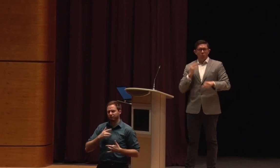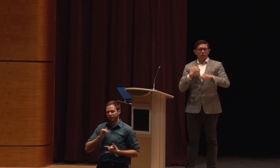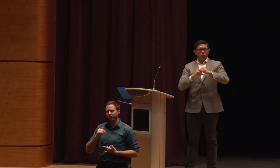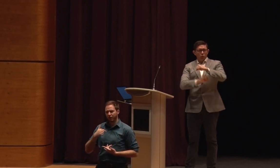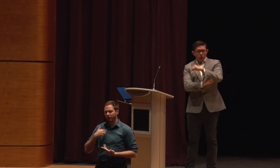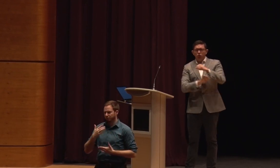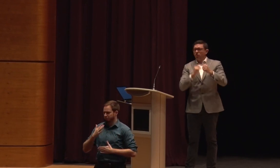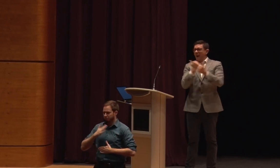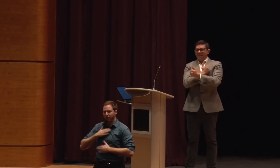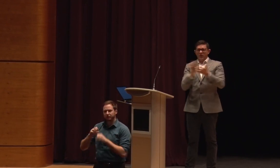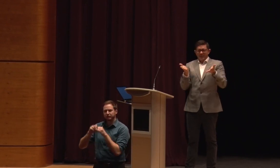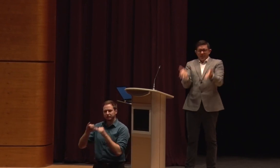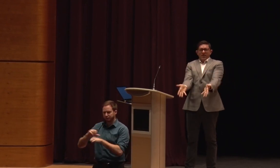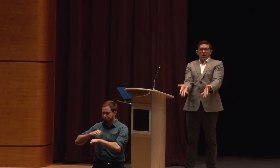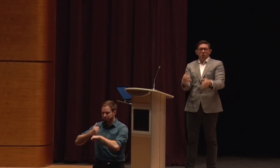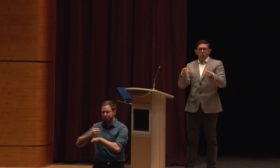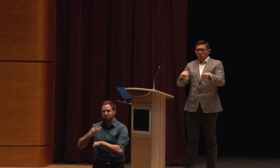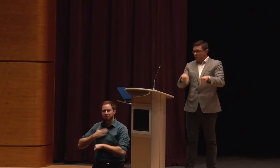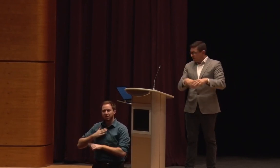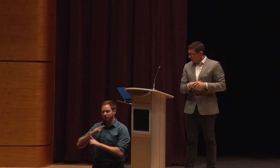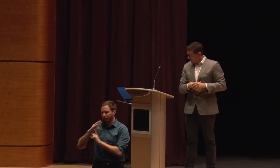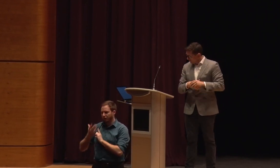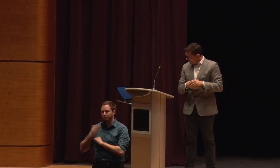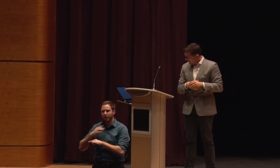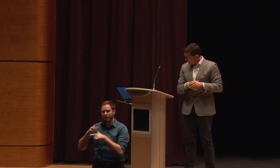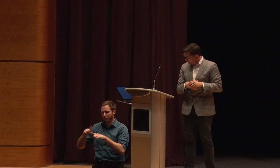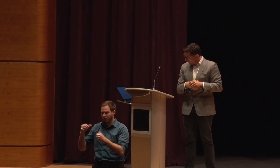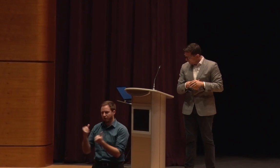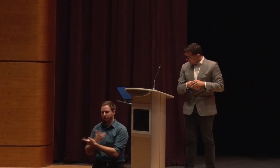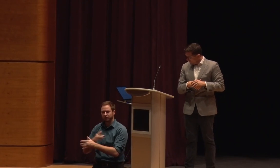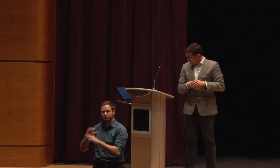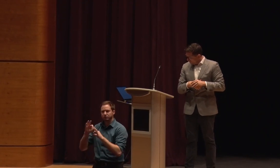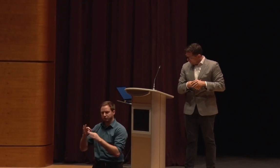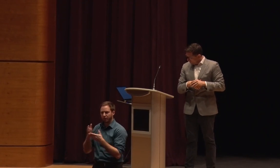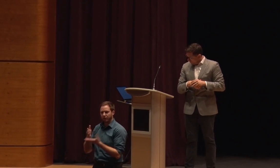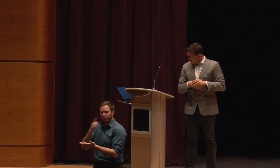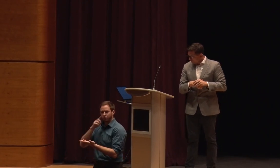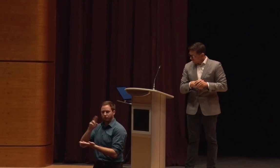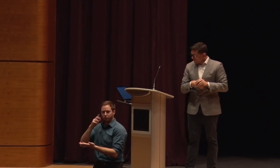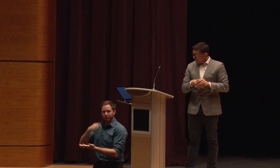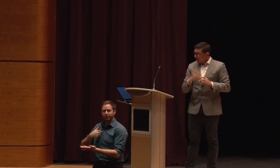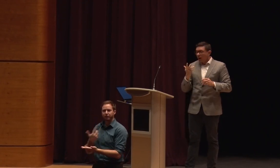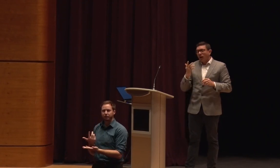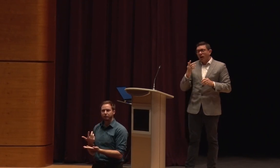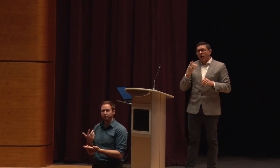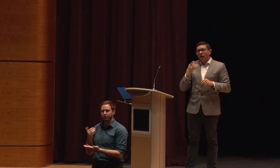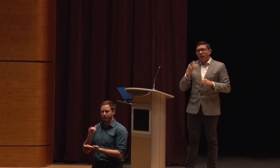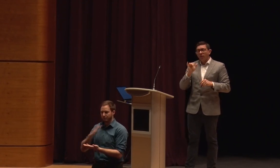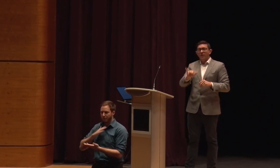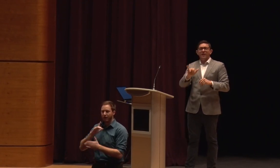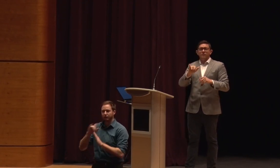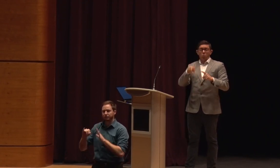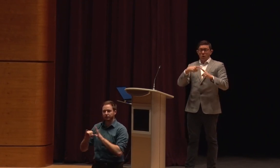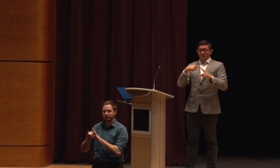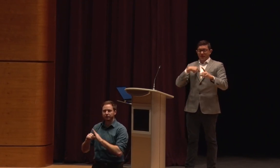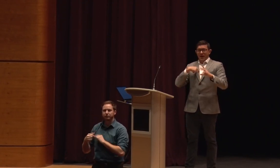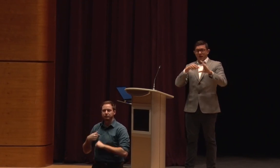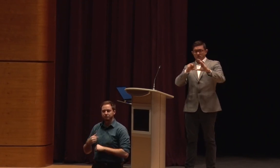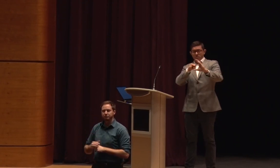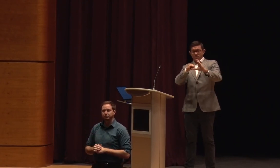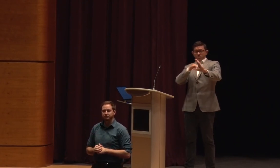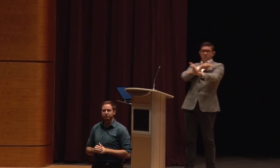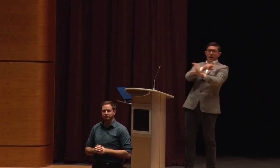have our own systems, our own language. Everything is right there. It's a cultural identity.